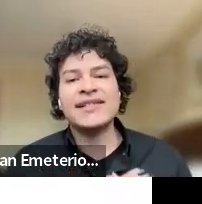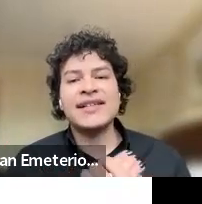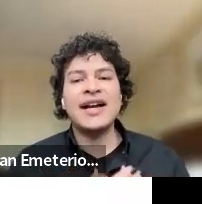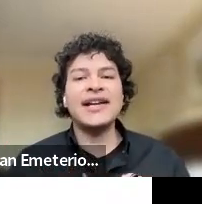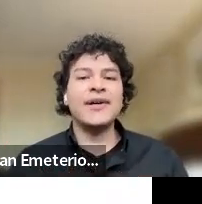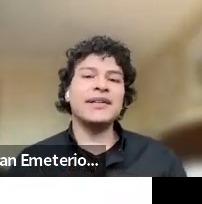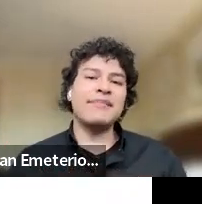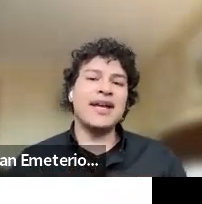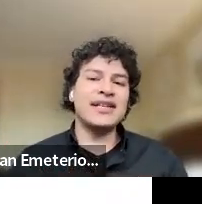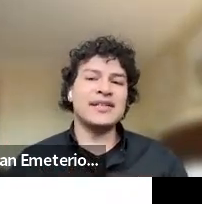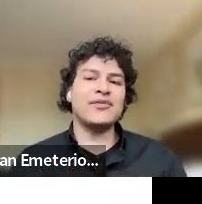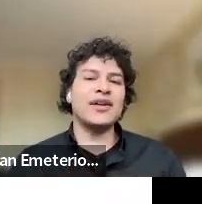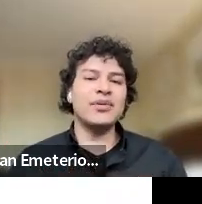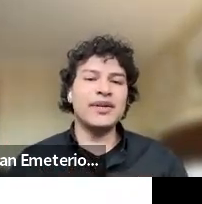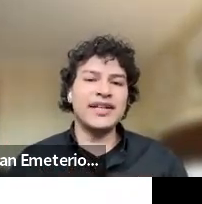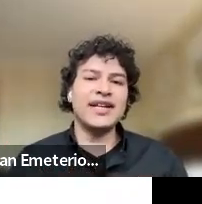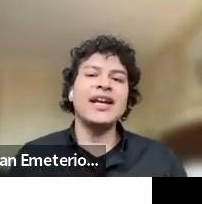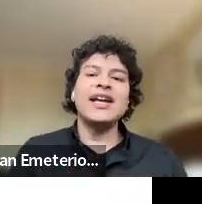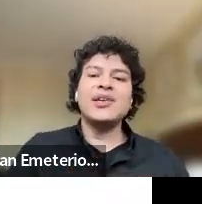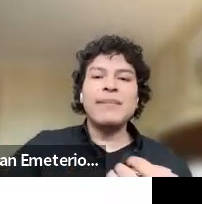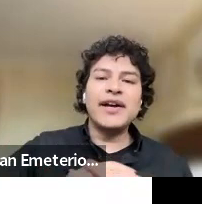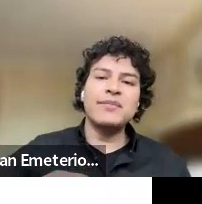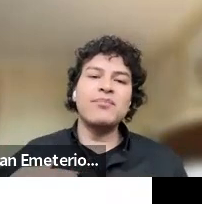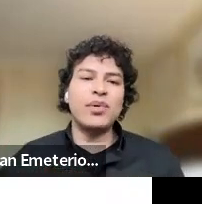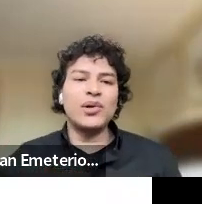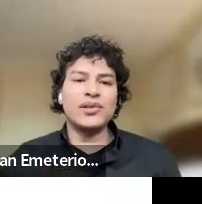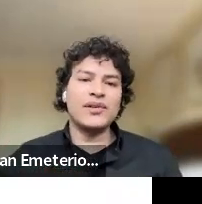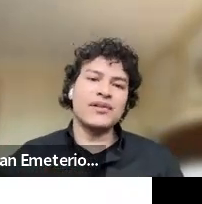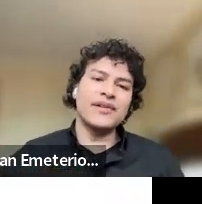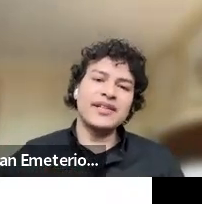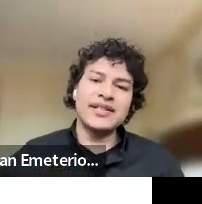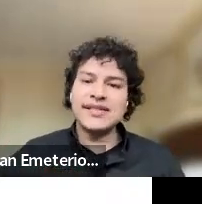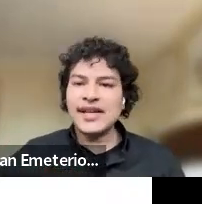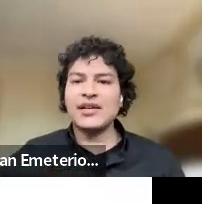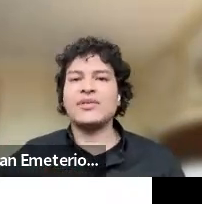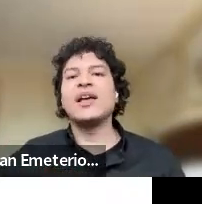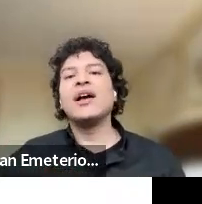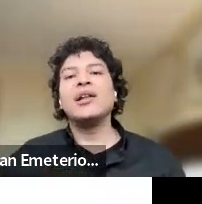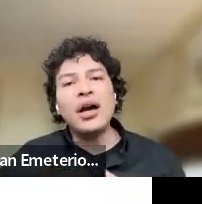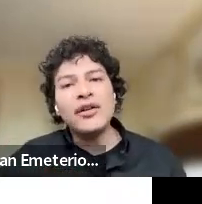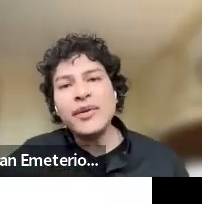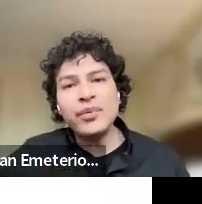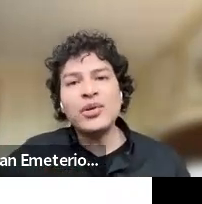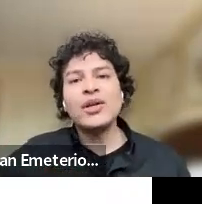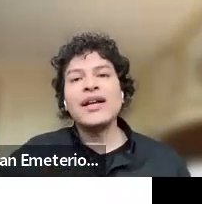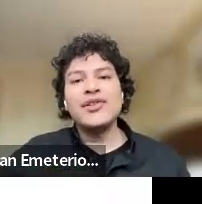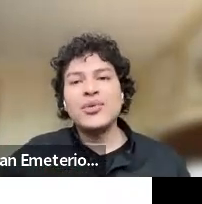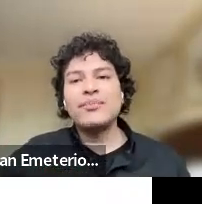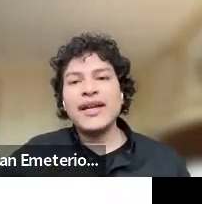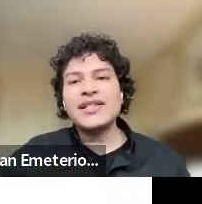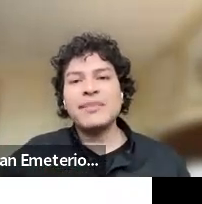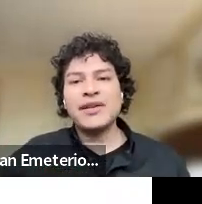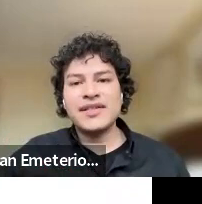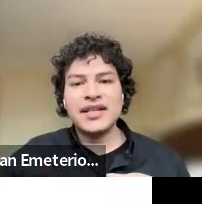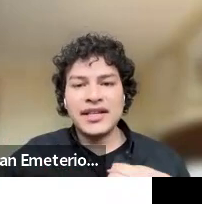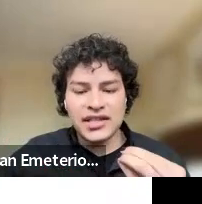N95 masks, high quality masks for everybody. You can buy them in bulk. There are great discounts. A lot of people